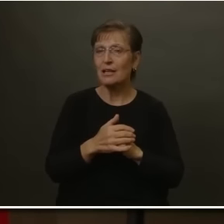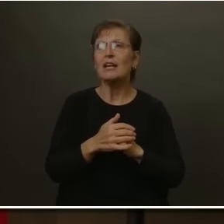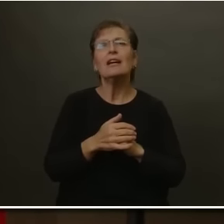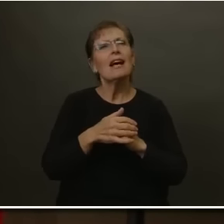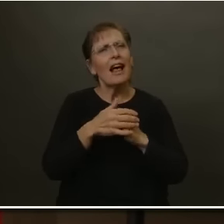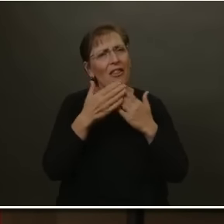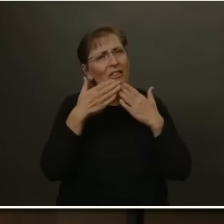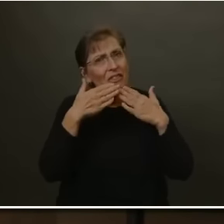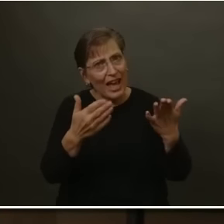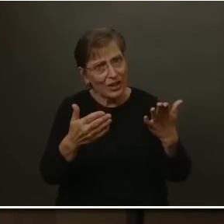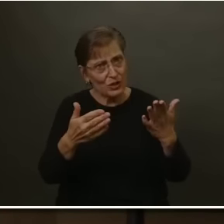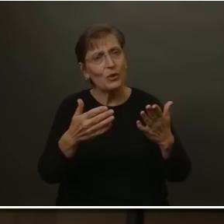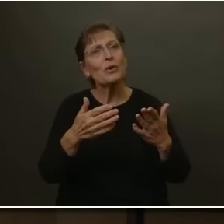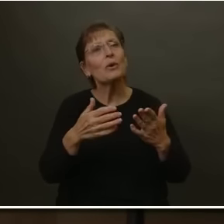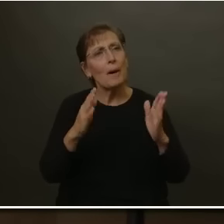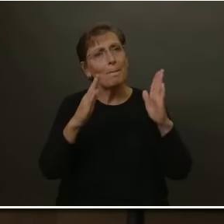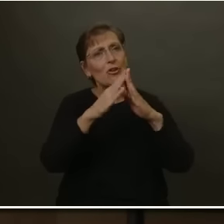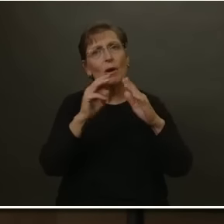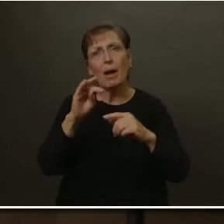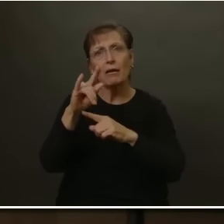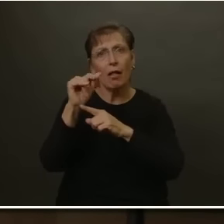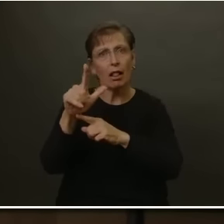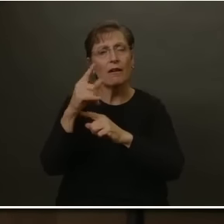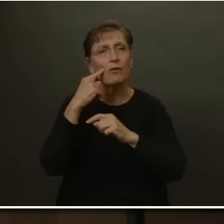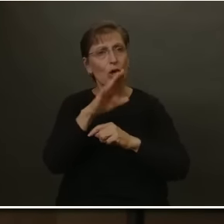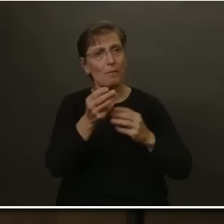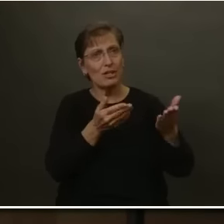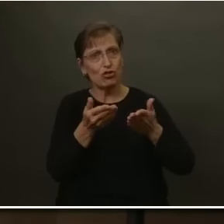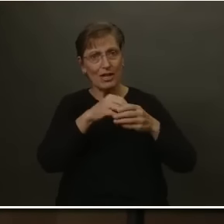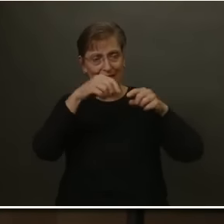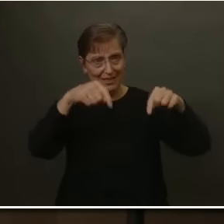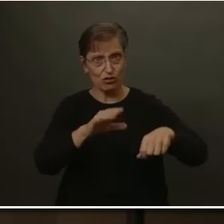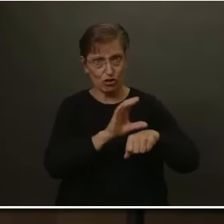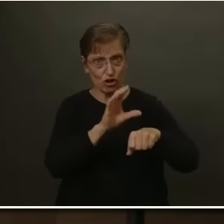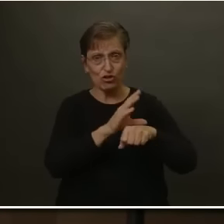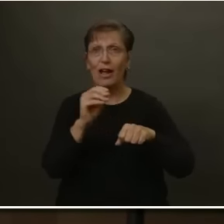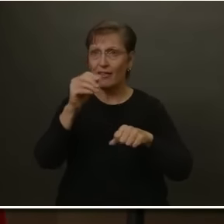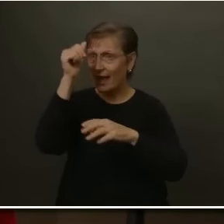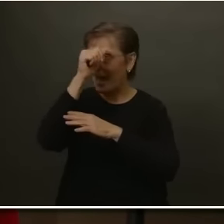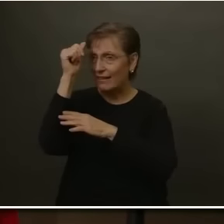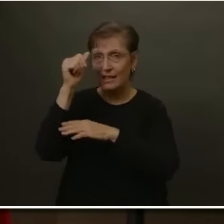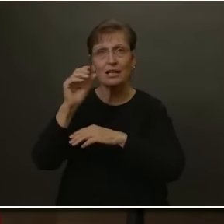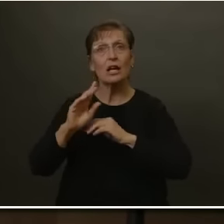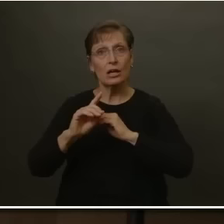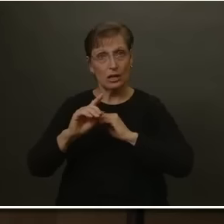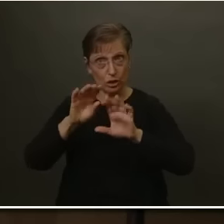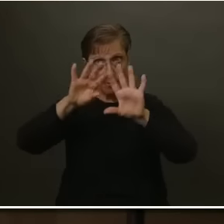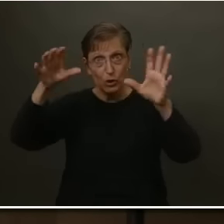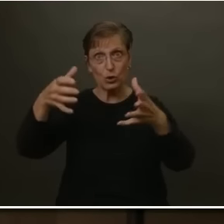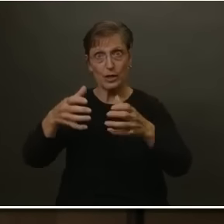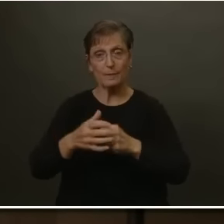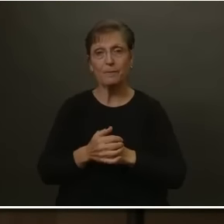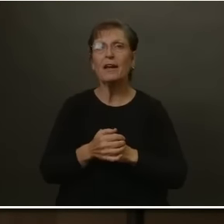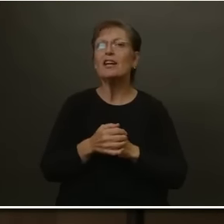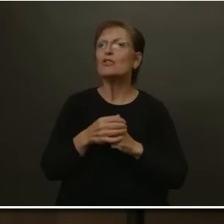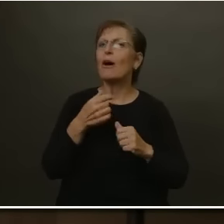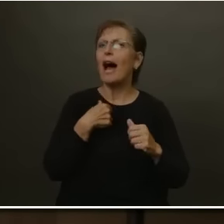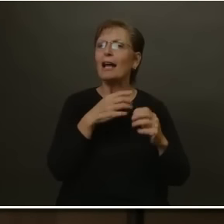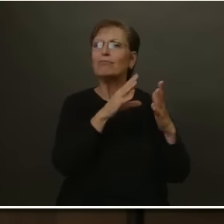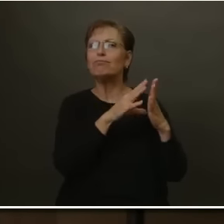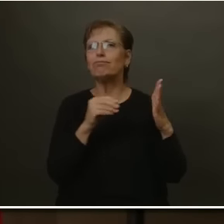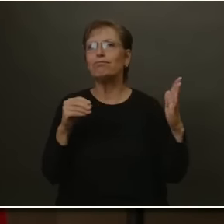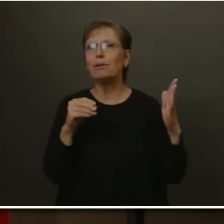church and the Anglican Communion. Let me conclude with these words of Moses spoken to Joshua when he was invested with a